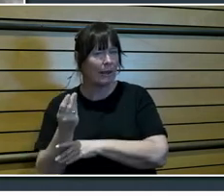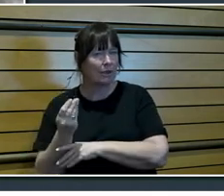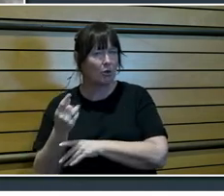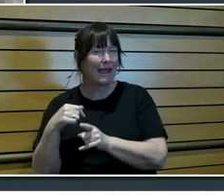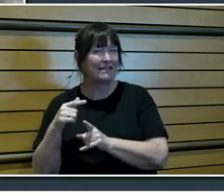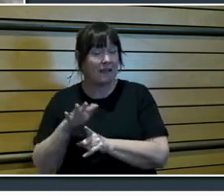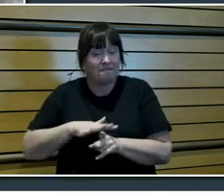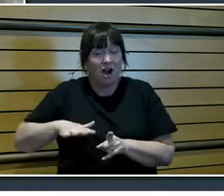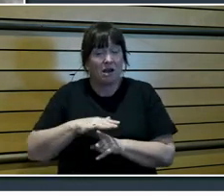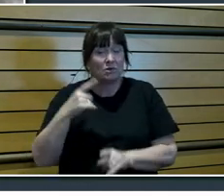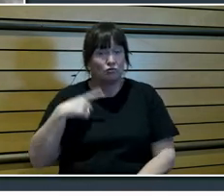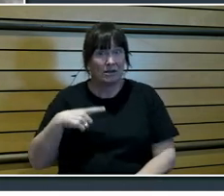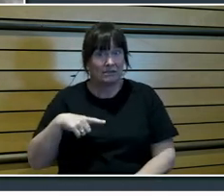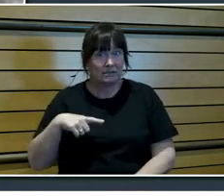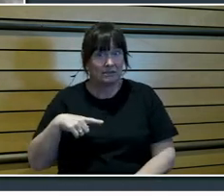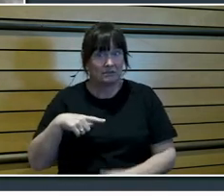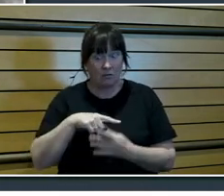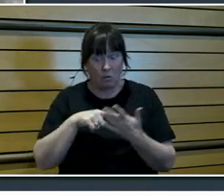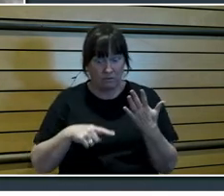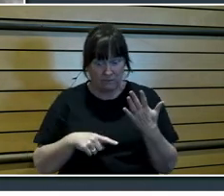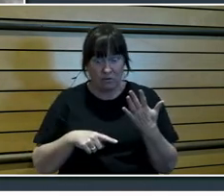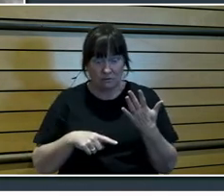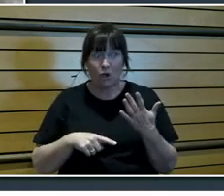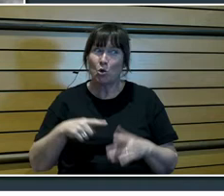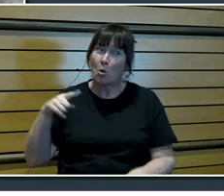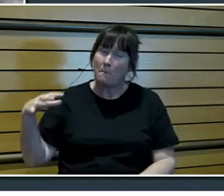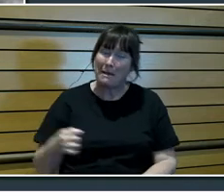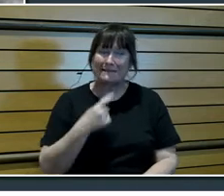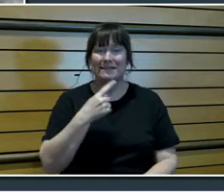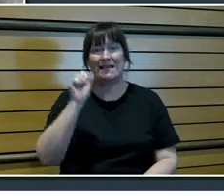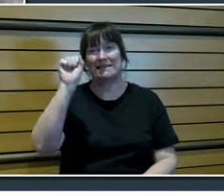environmental reasons why a yes vote is your only possible option.